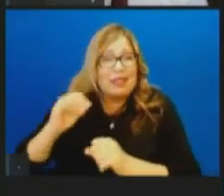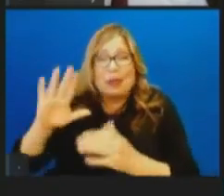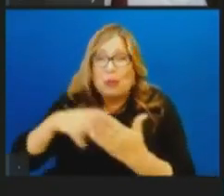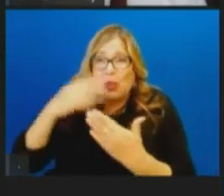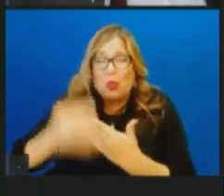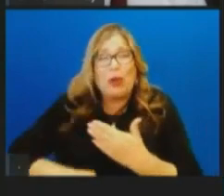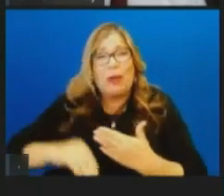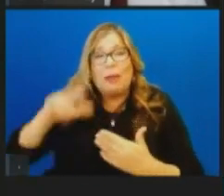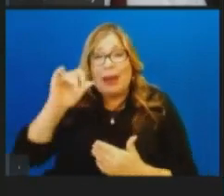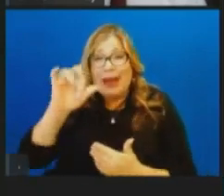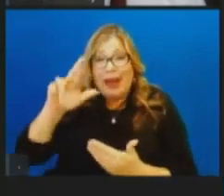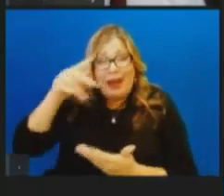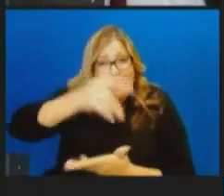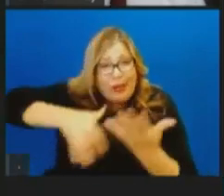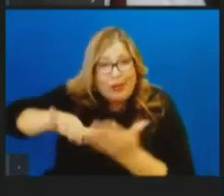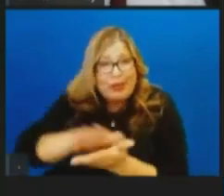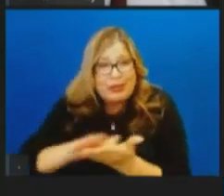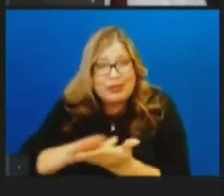work.